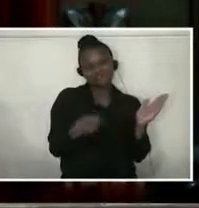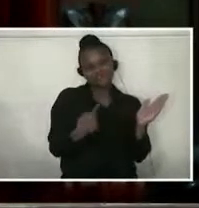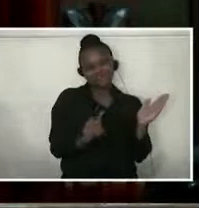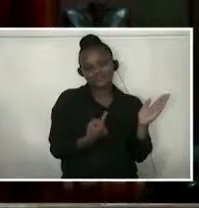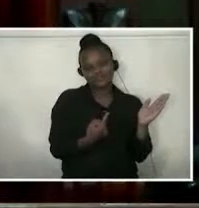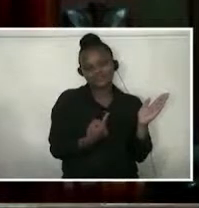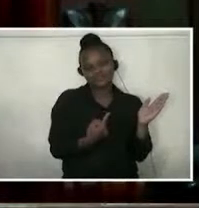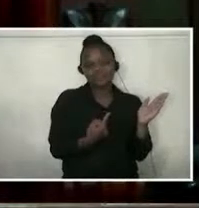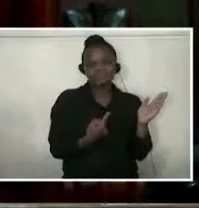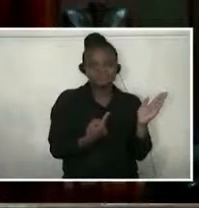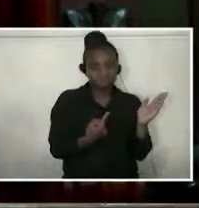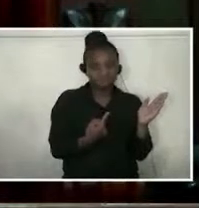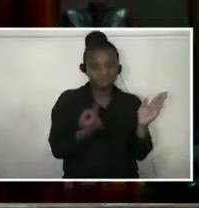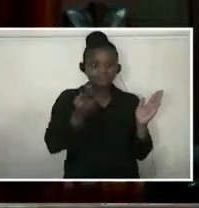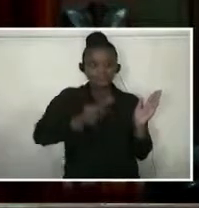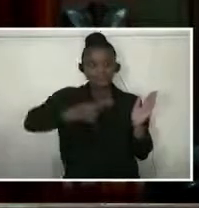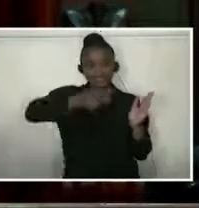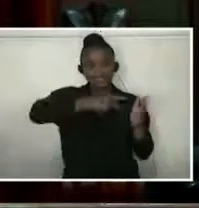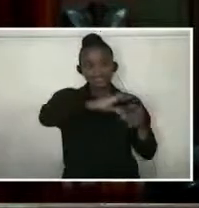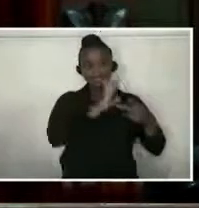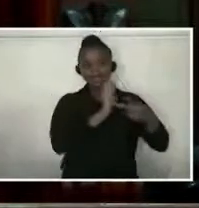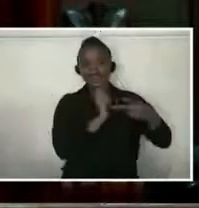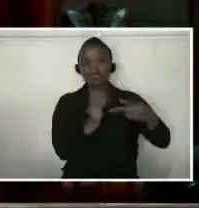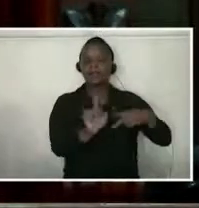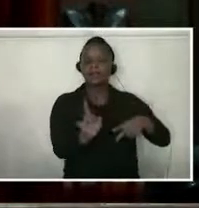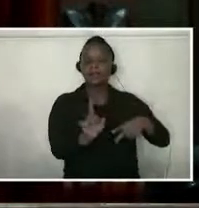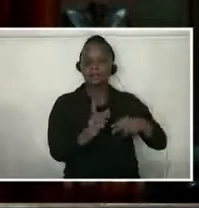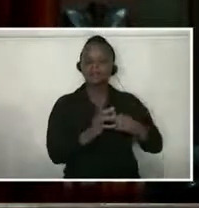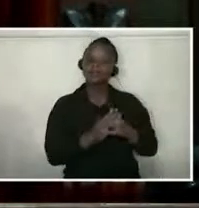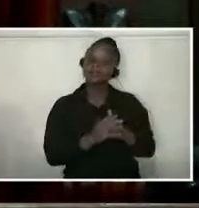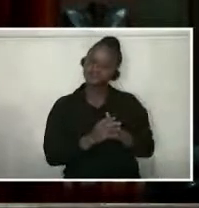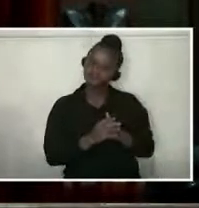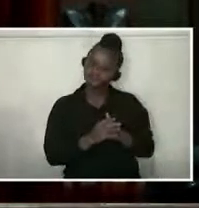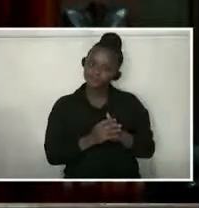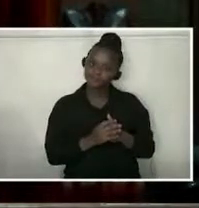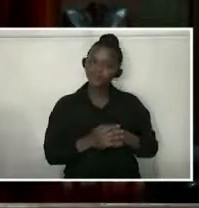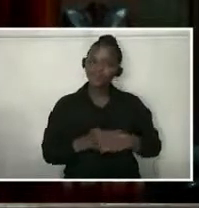Secondly, honourable members, following the resignation of Mr.